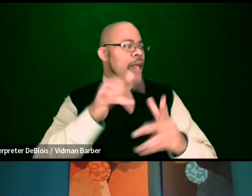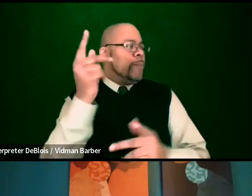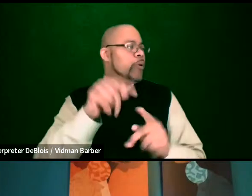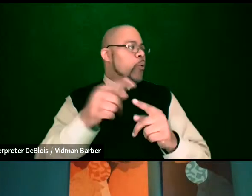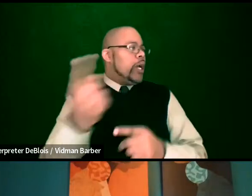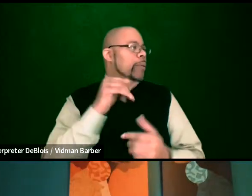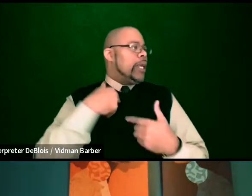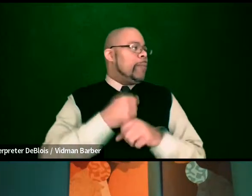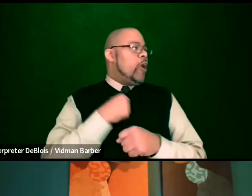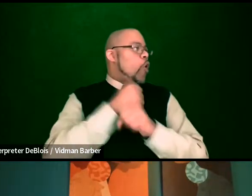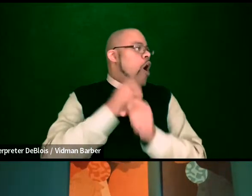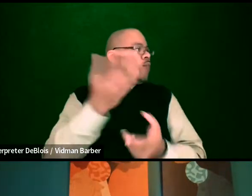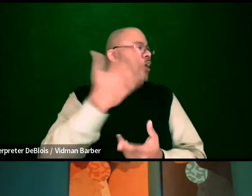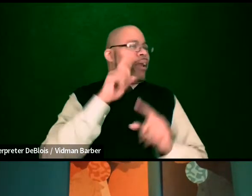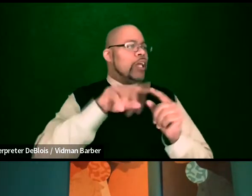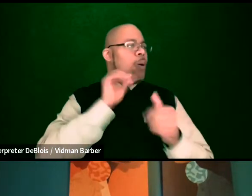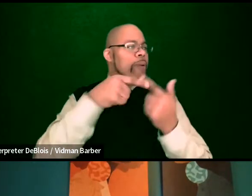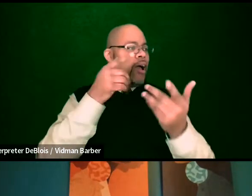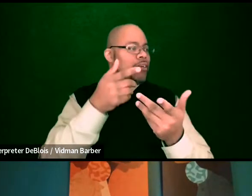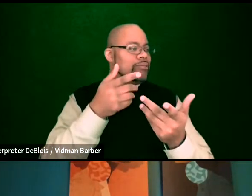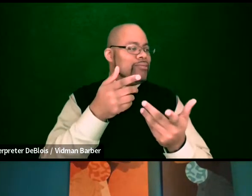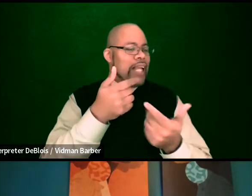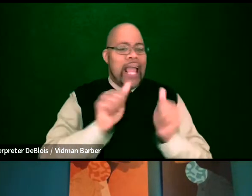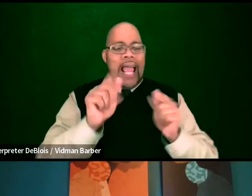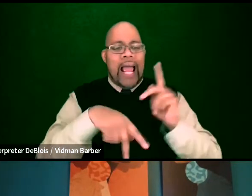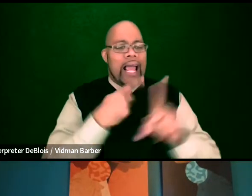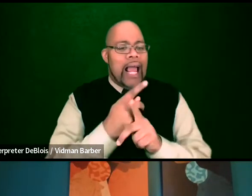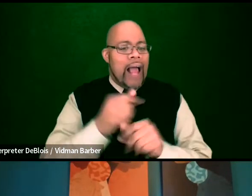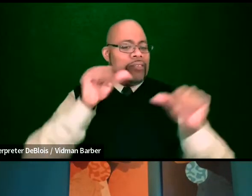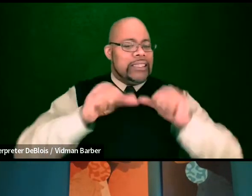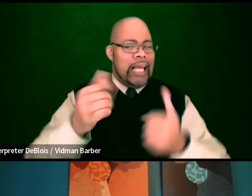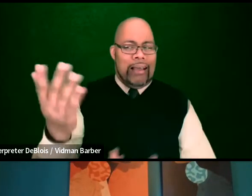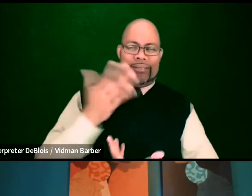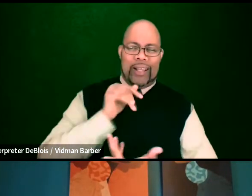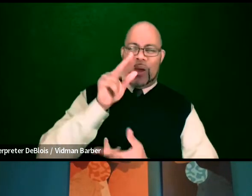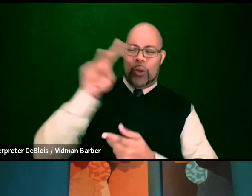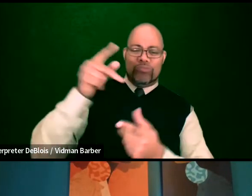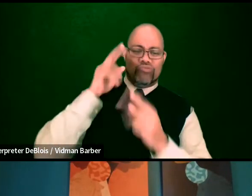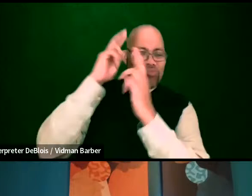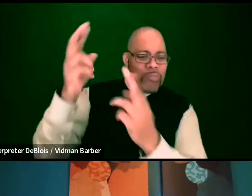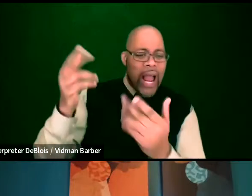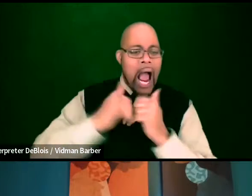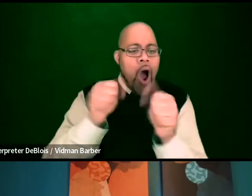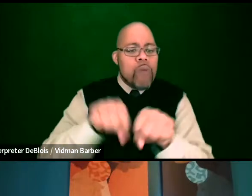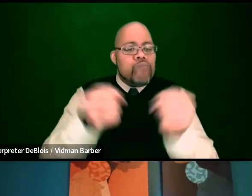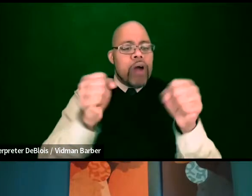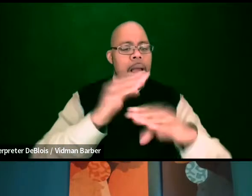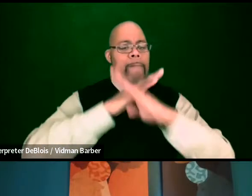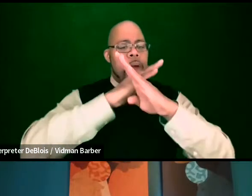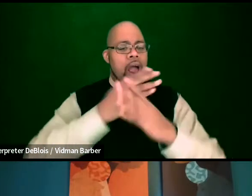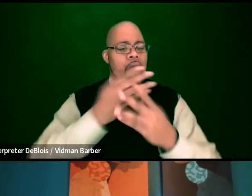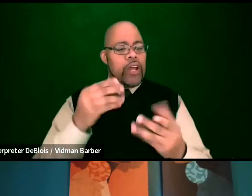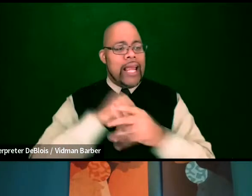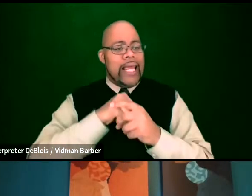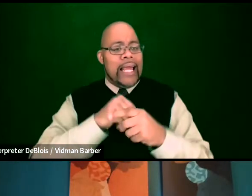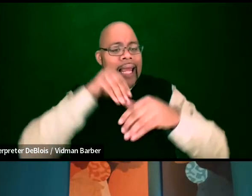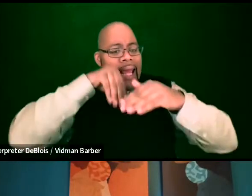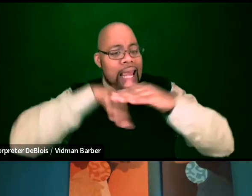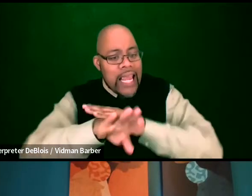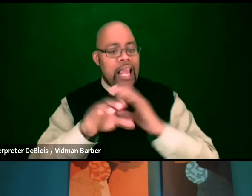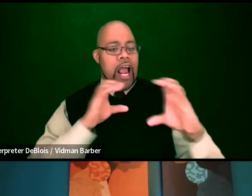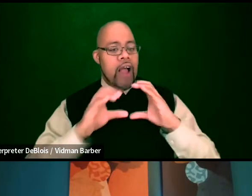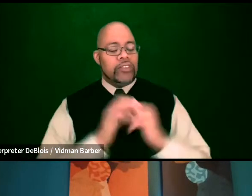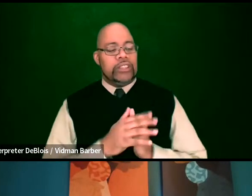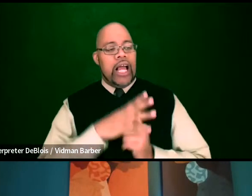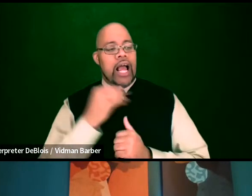to give me coffee. They can't be talking about any type of science. So how do you just break the barrier of like even getting in the conversation